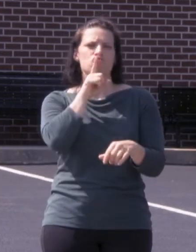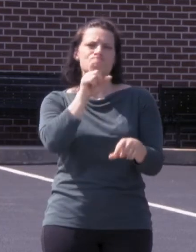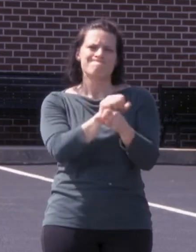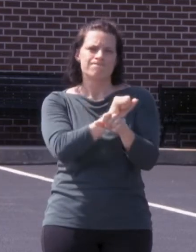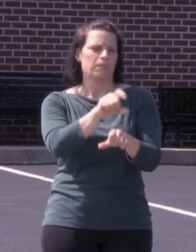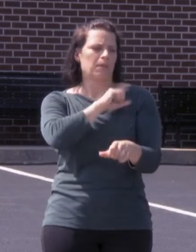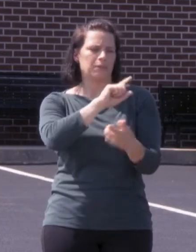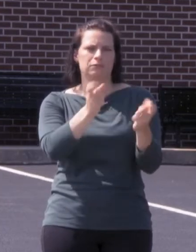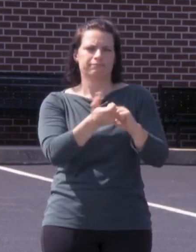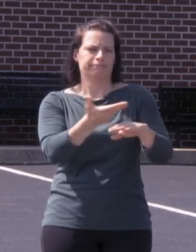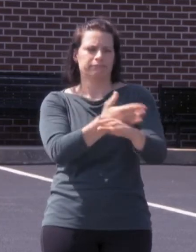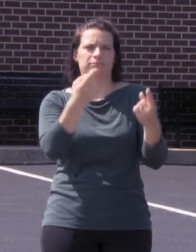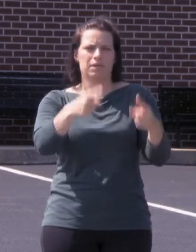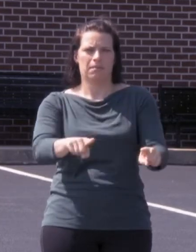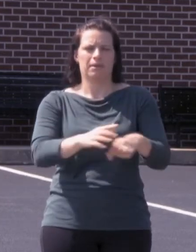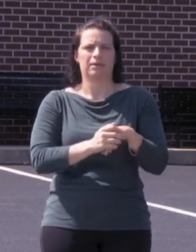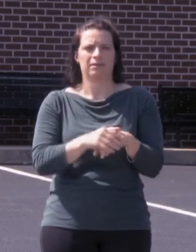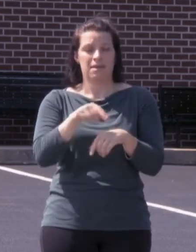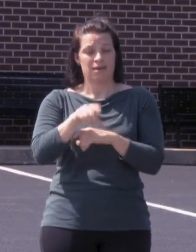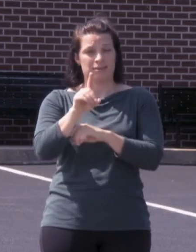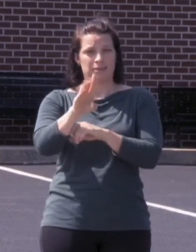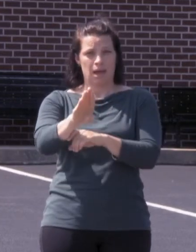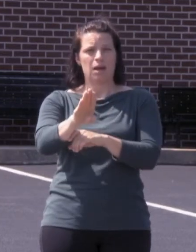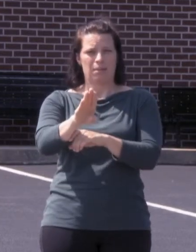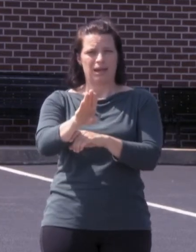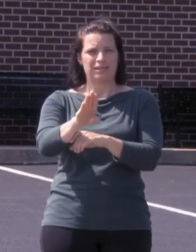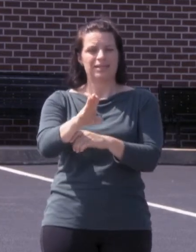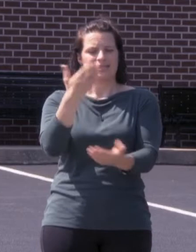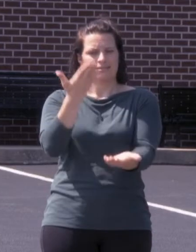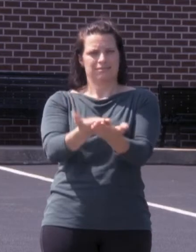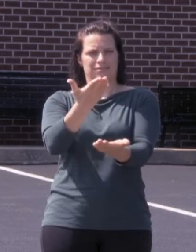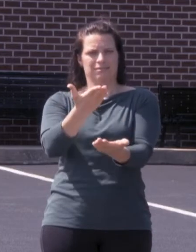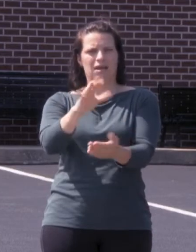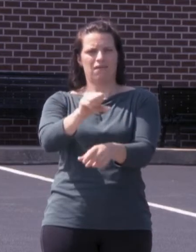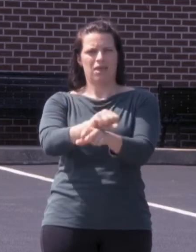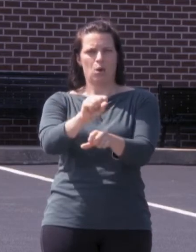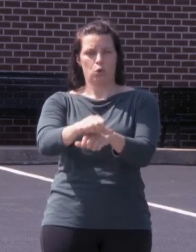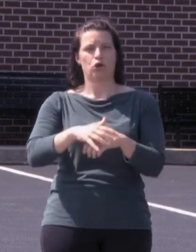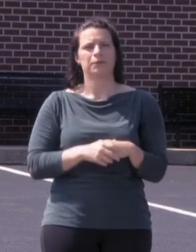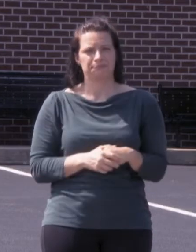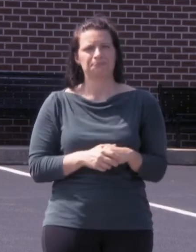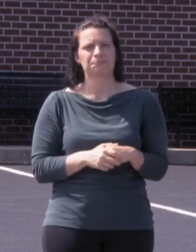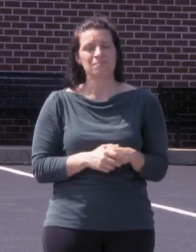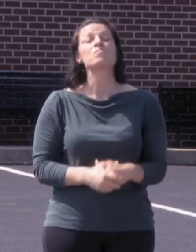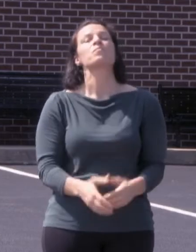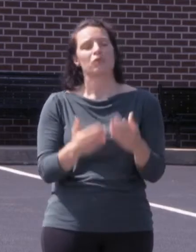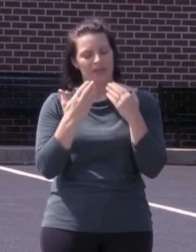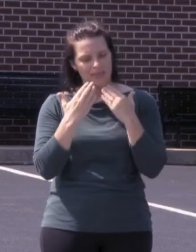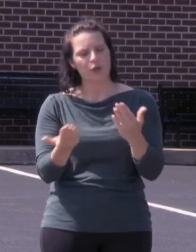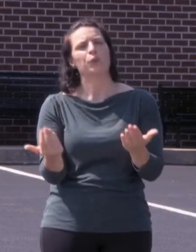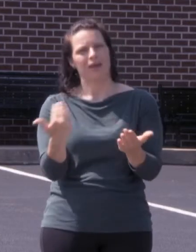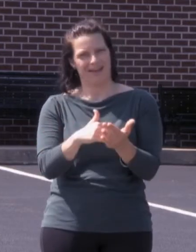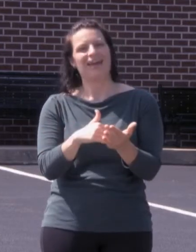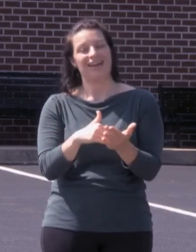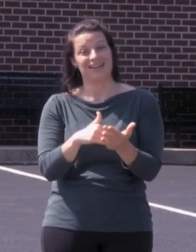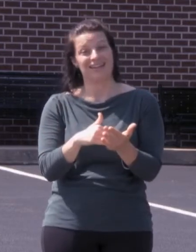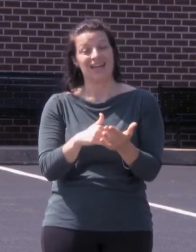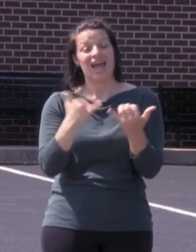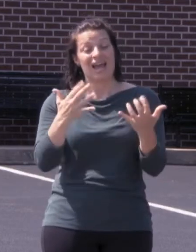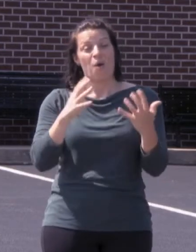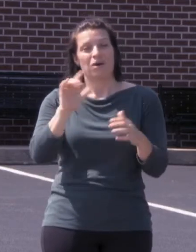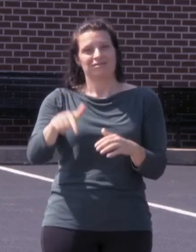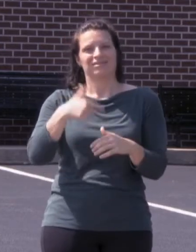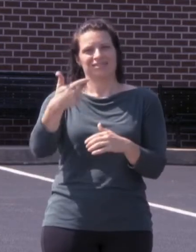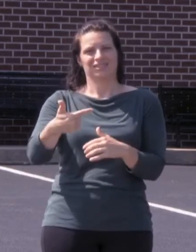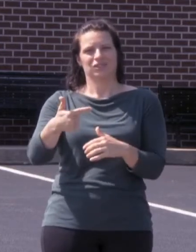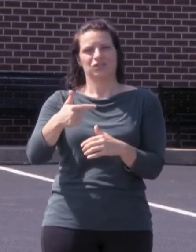done. And this database is evidence of that work. So thank you again. And now I'd like to turn